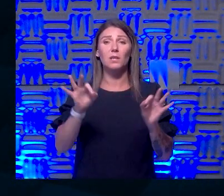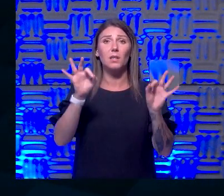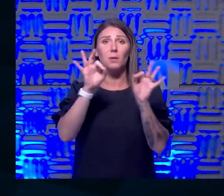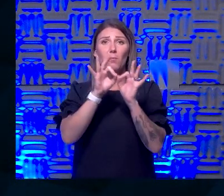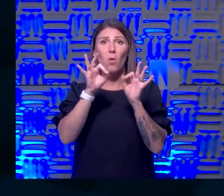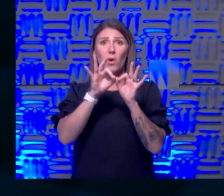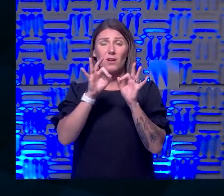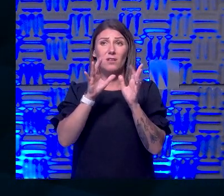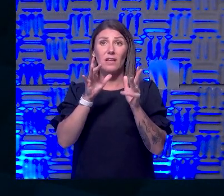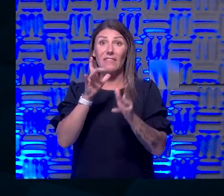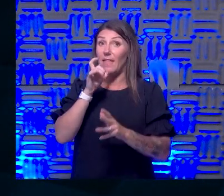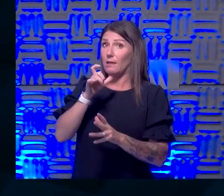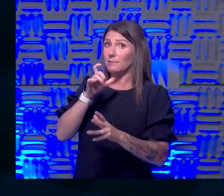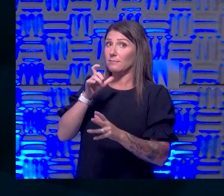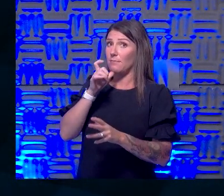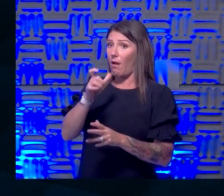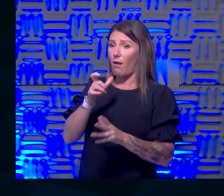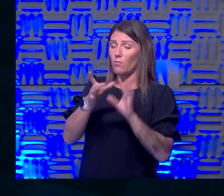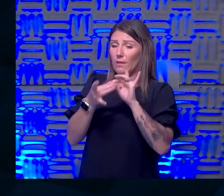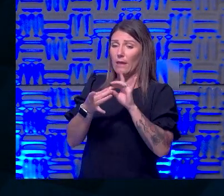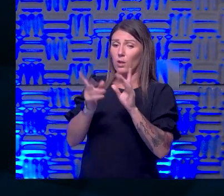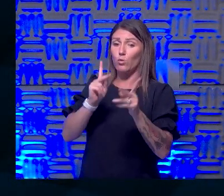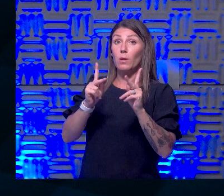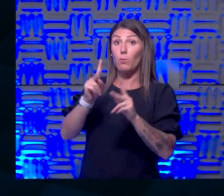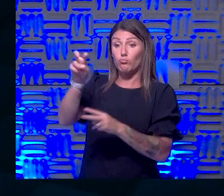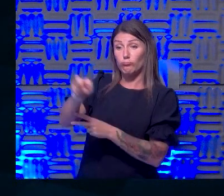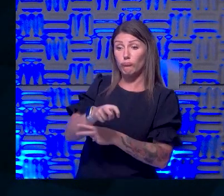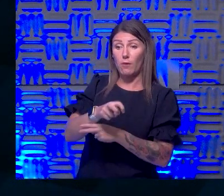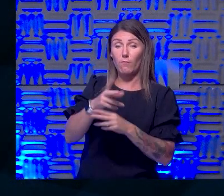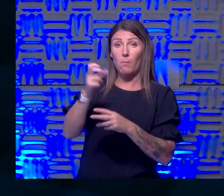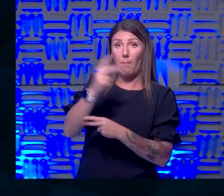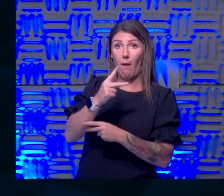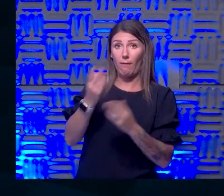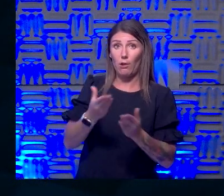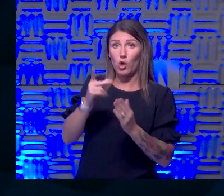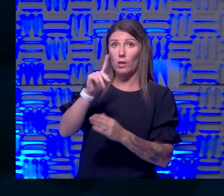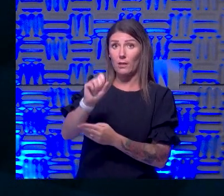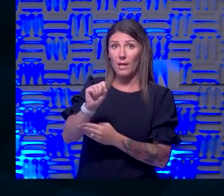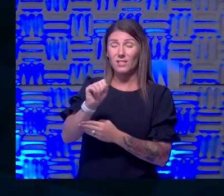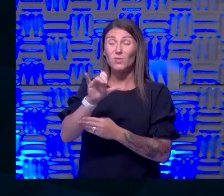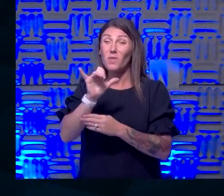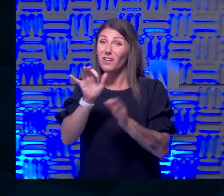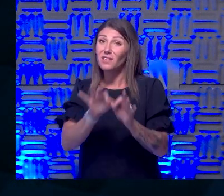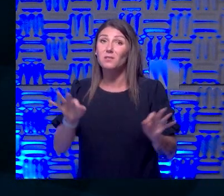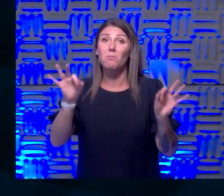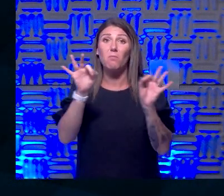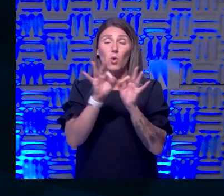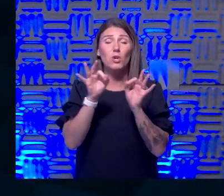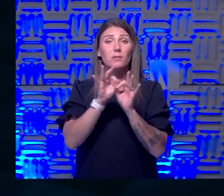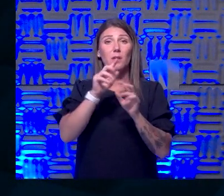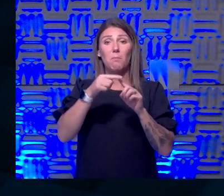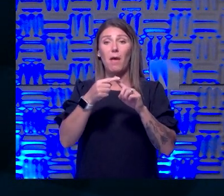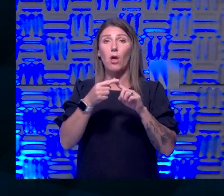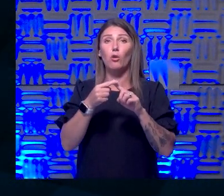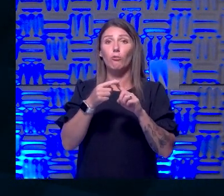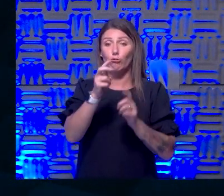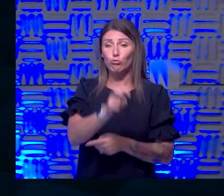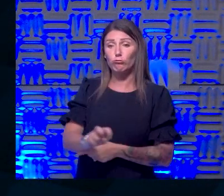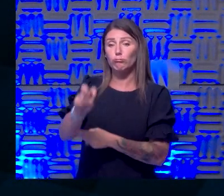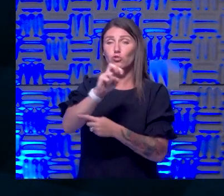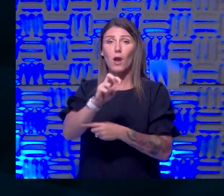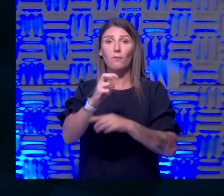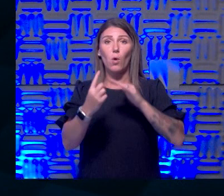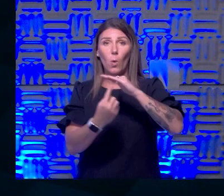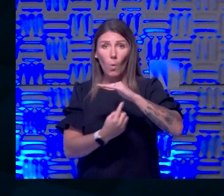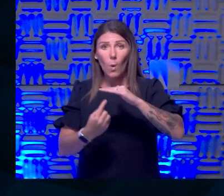import COVID-19 cases into the state of Kansas. And that's the reason for having this travel quarantine upon